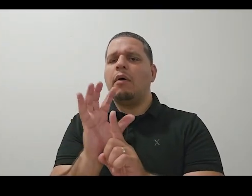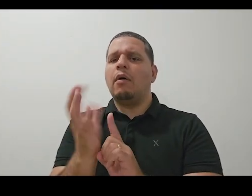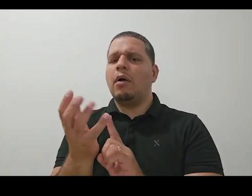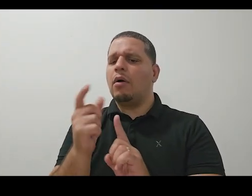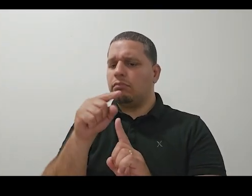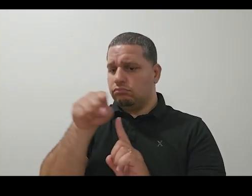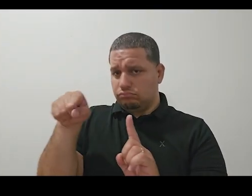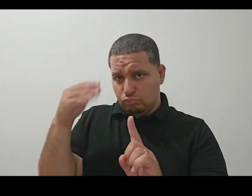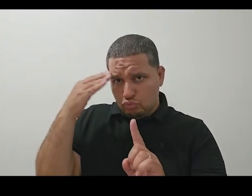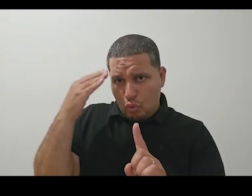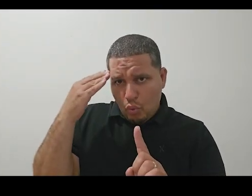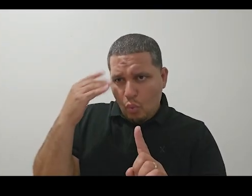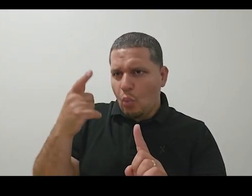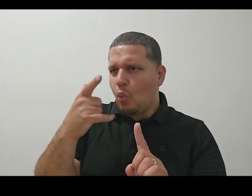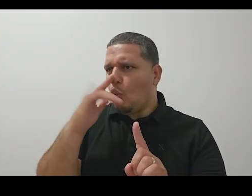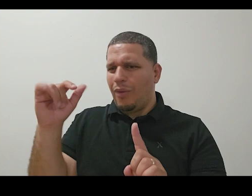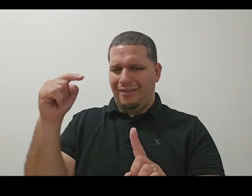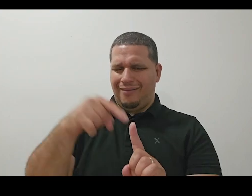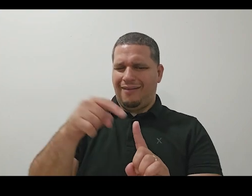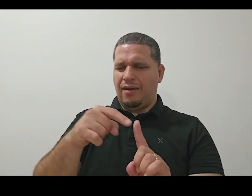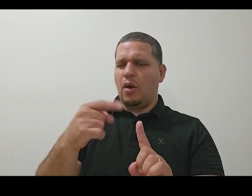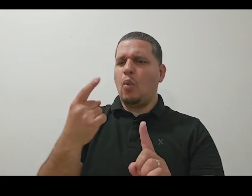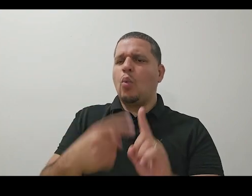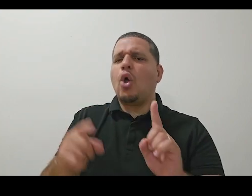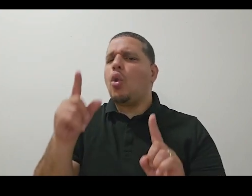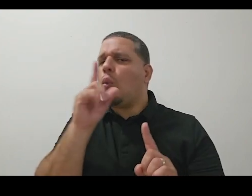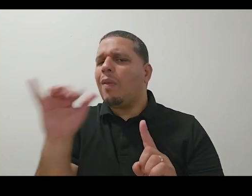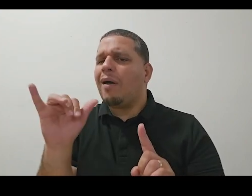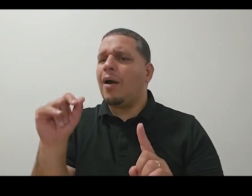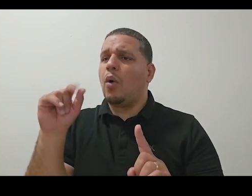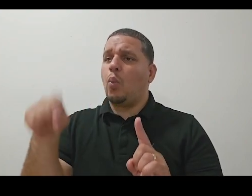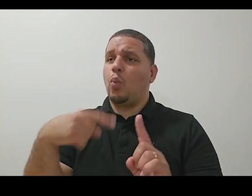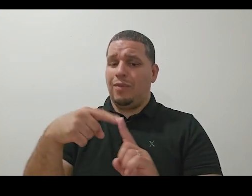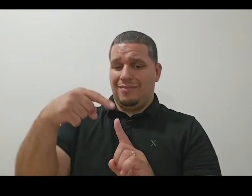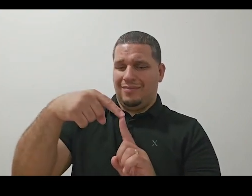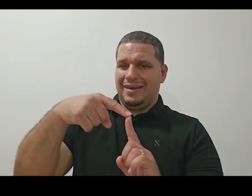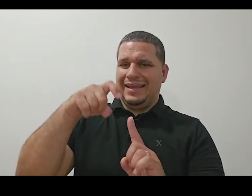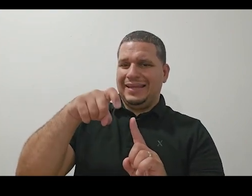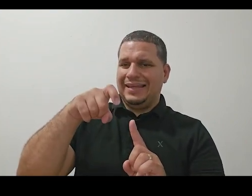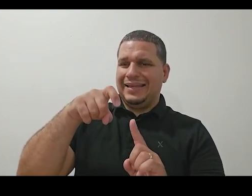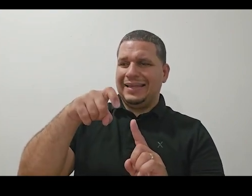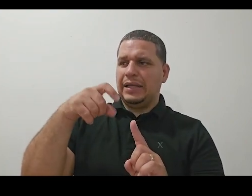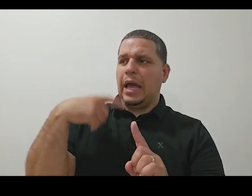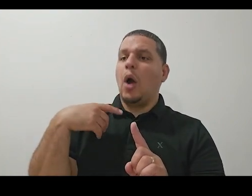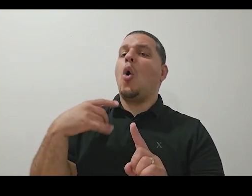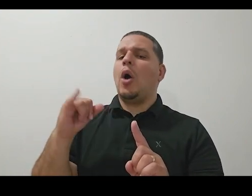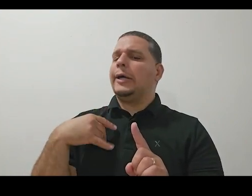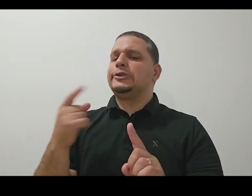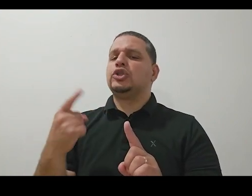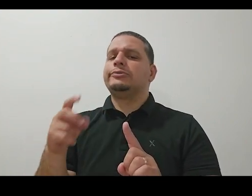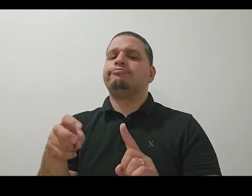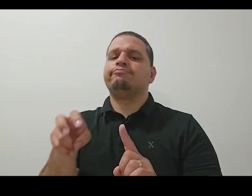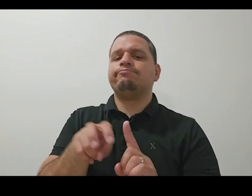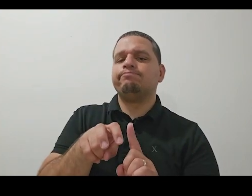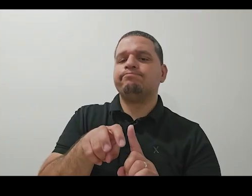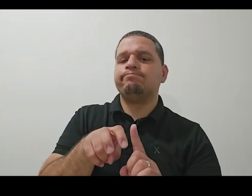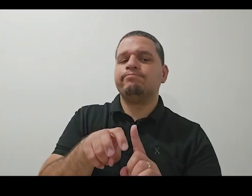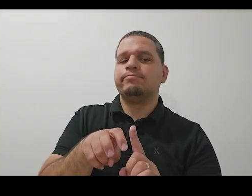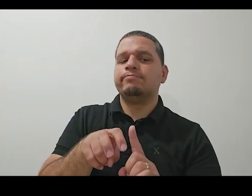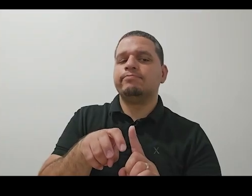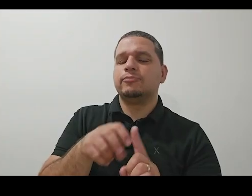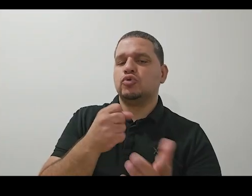so that they know what does it look like when what does it look like when I just need to sit next to this